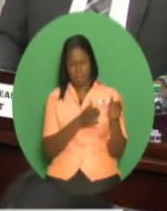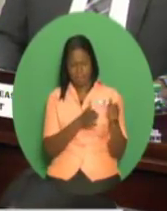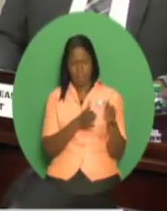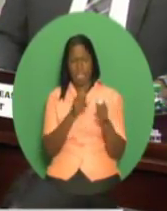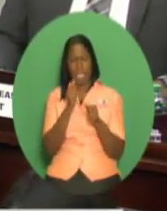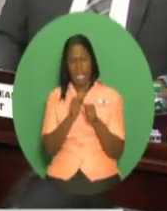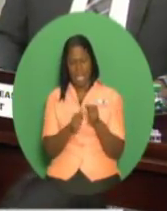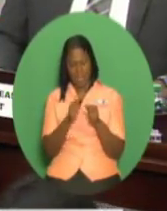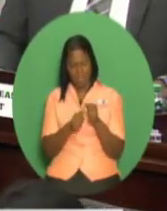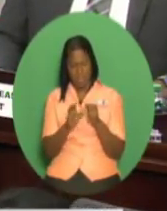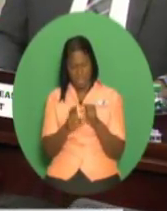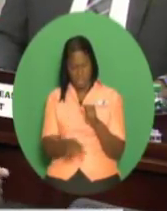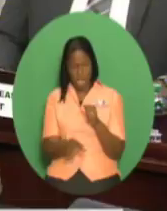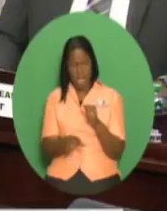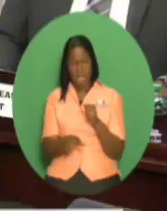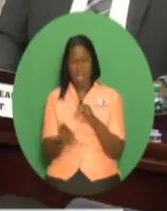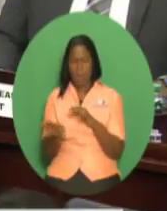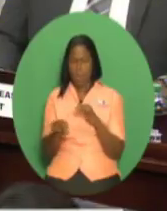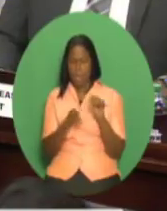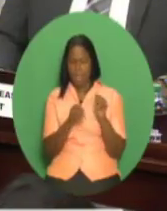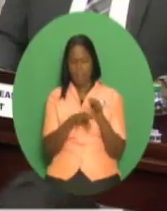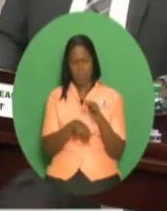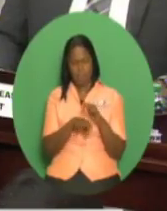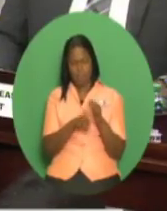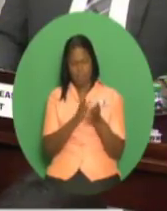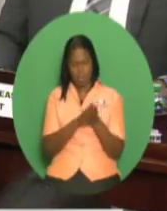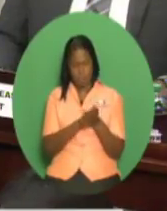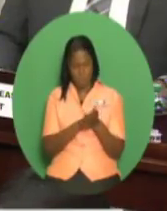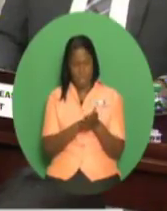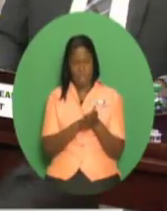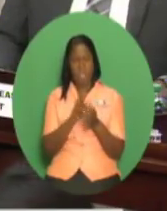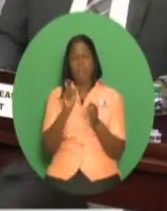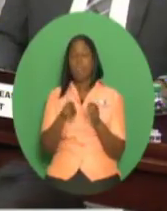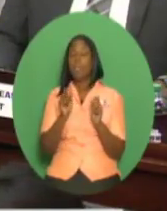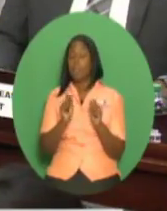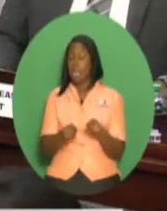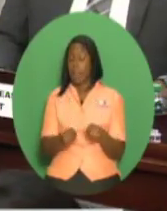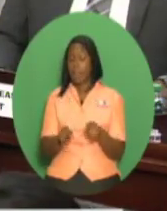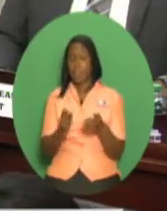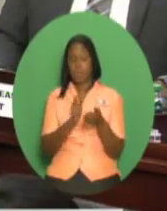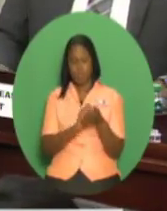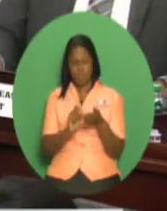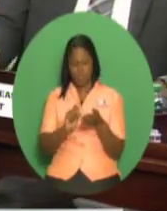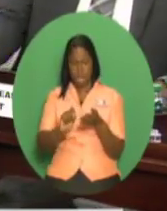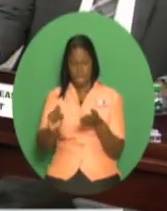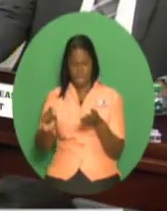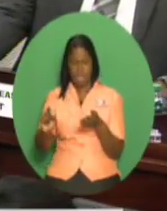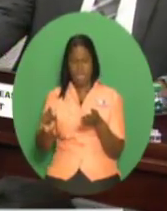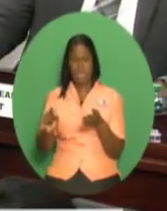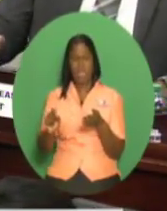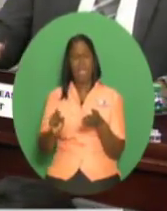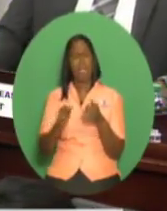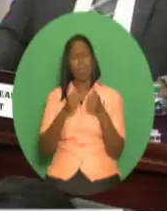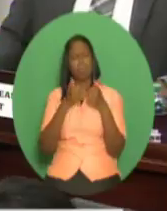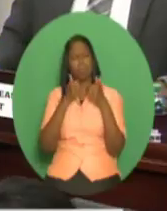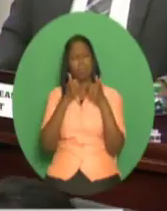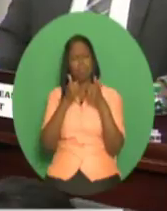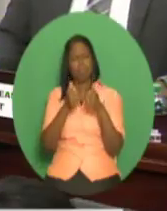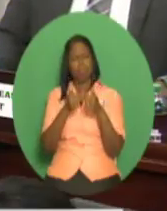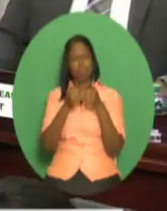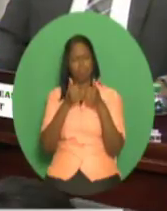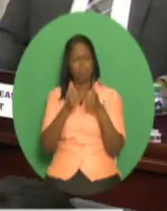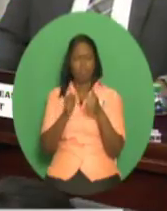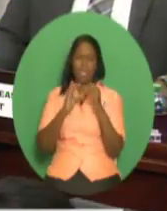every child who leaves primary school is able to write in such a way that he'll be able to